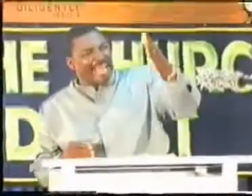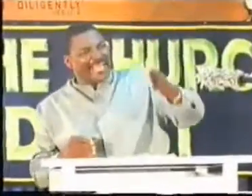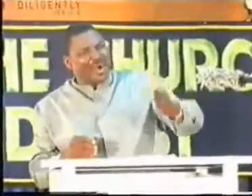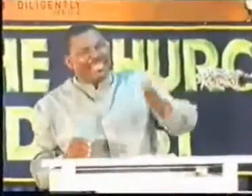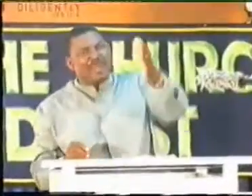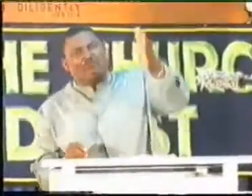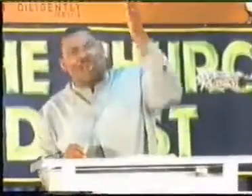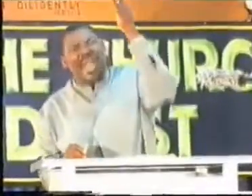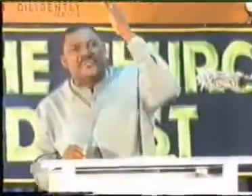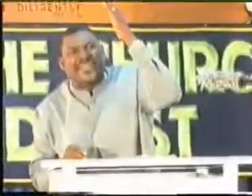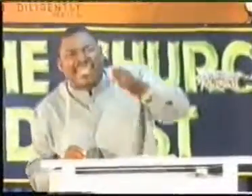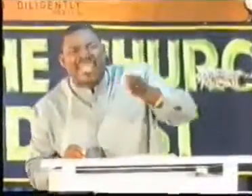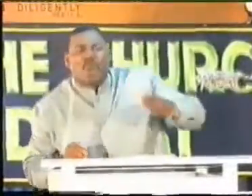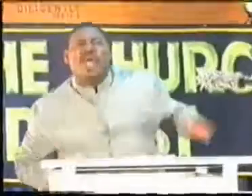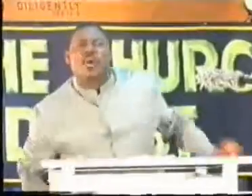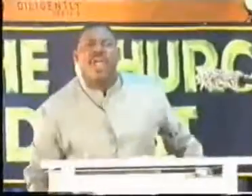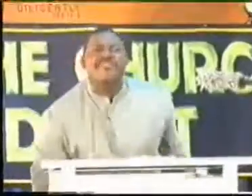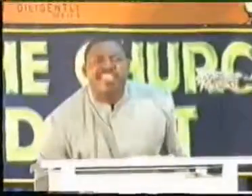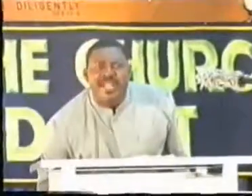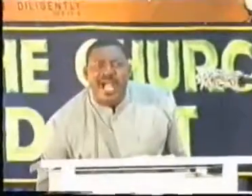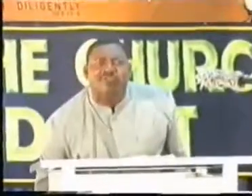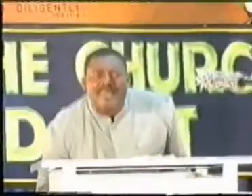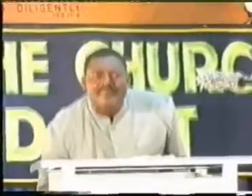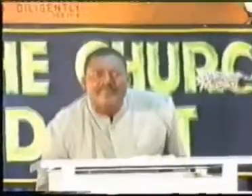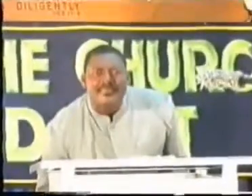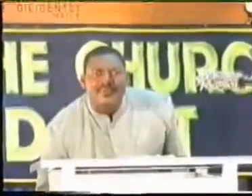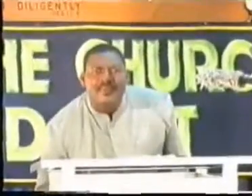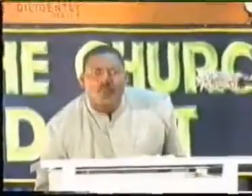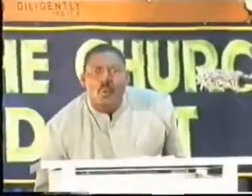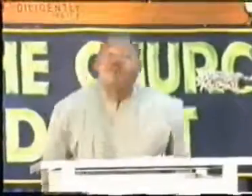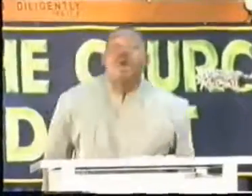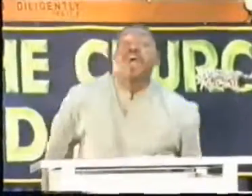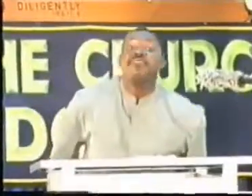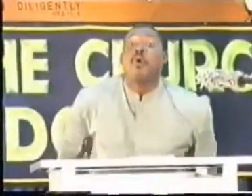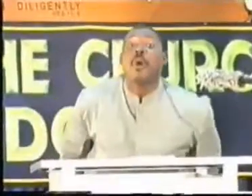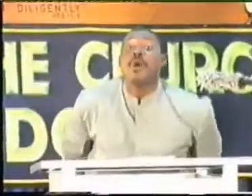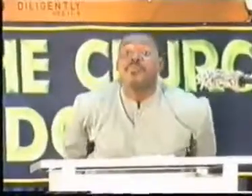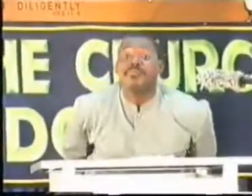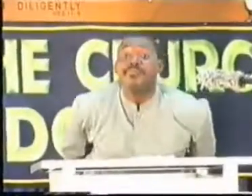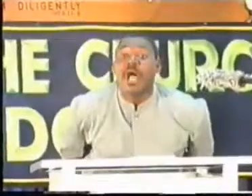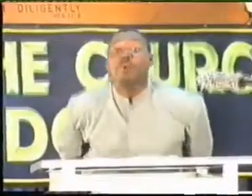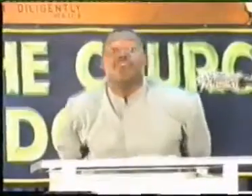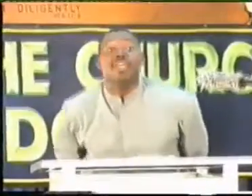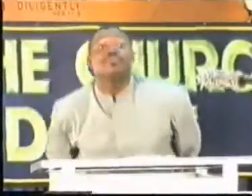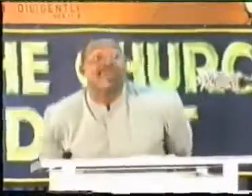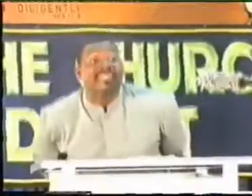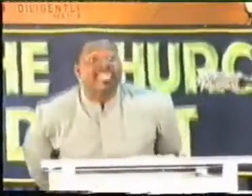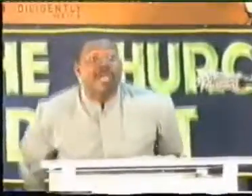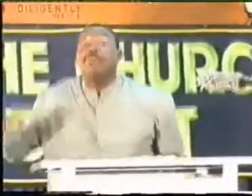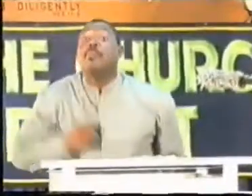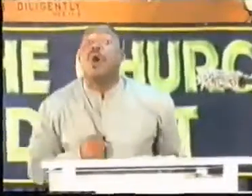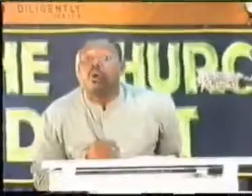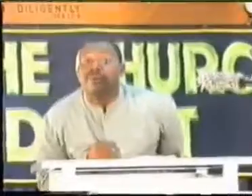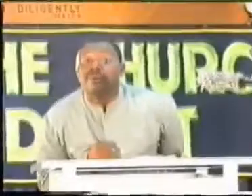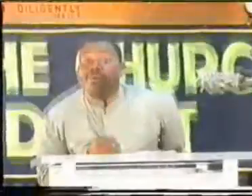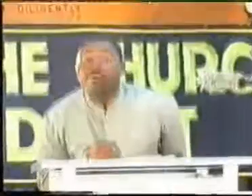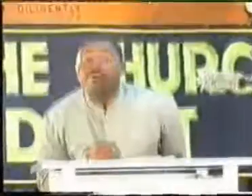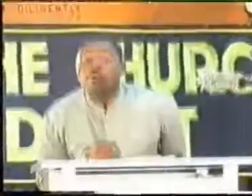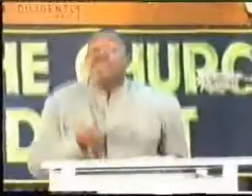aso dan wo be se me koto entwene wo ye kwa gantwi asore wo ye kwa gantwi a wo kwa bo nyom ya wo koto instruments ya wo bi mebo